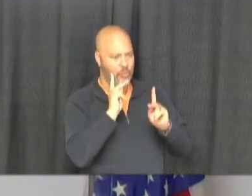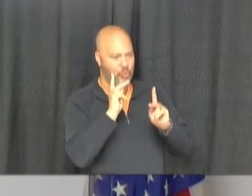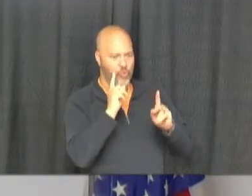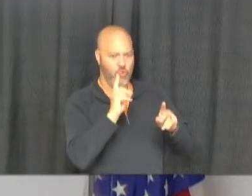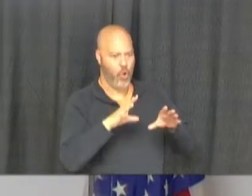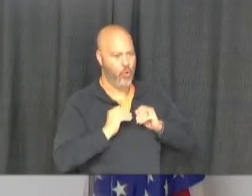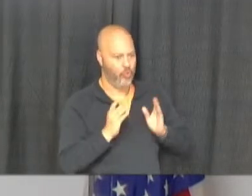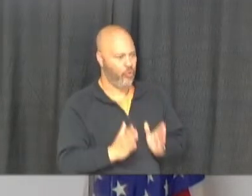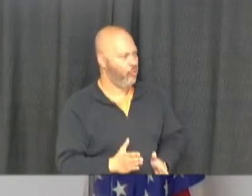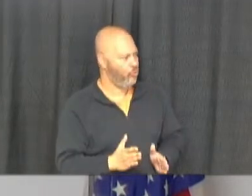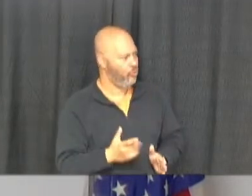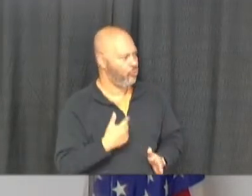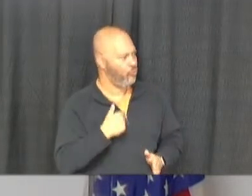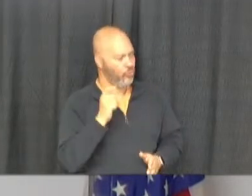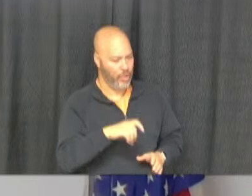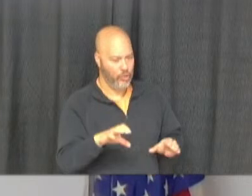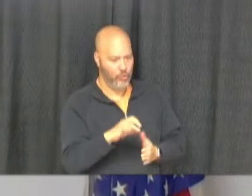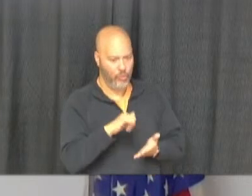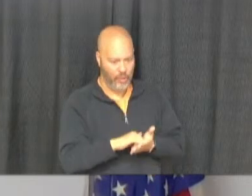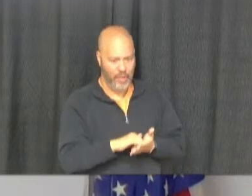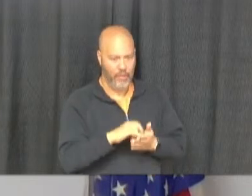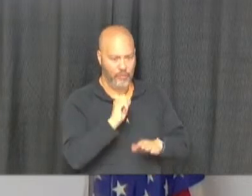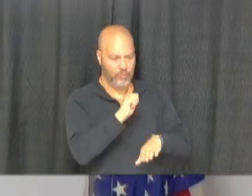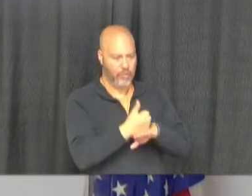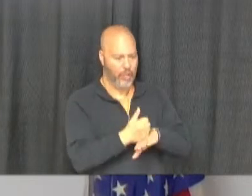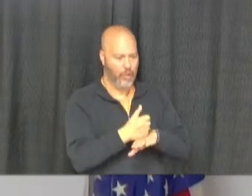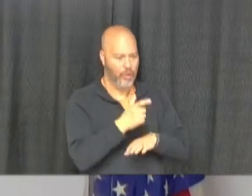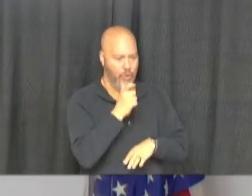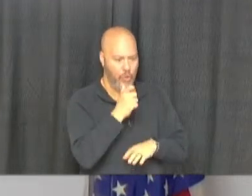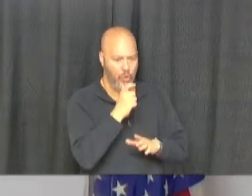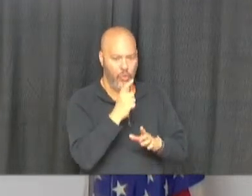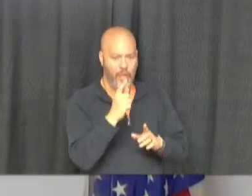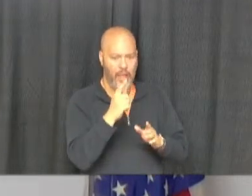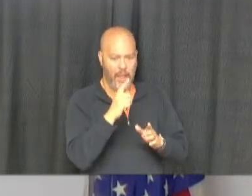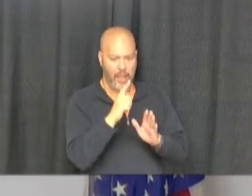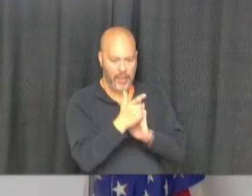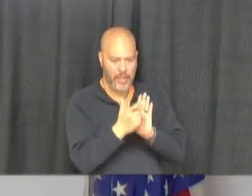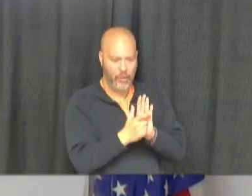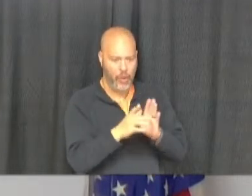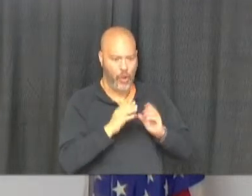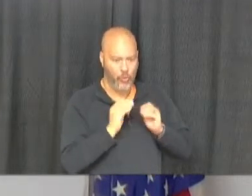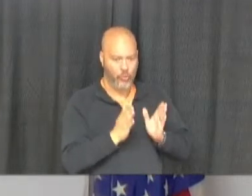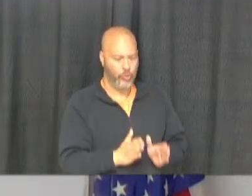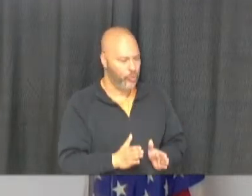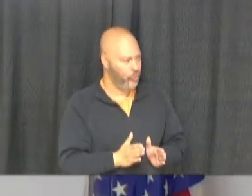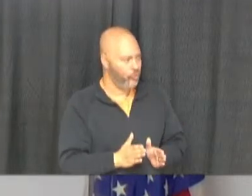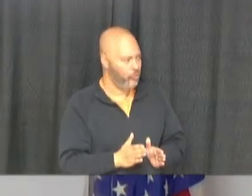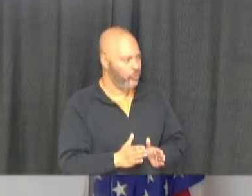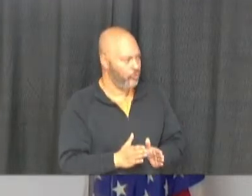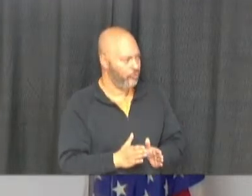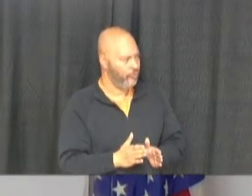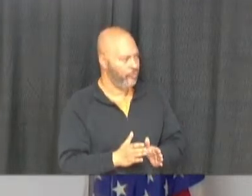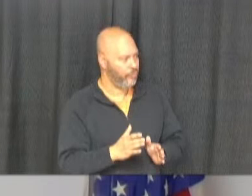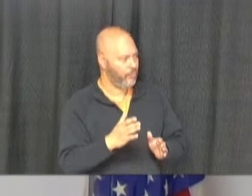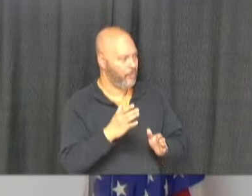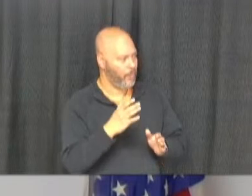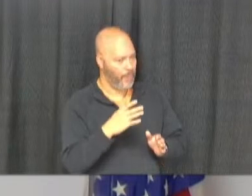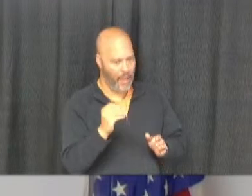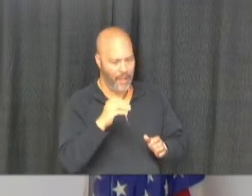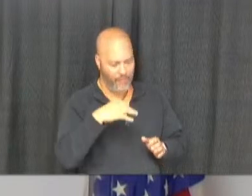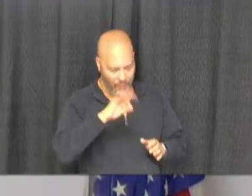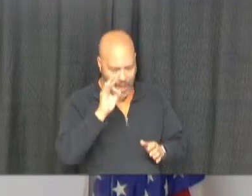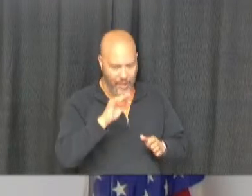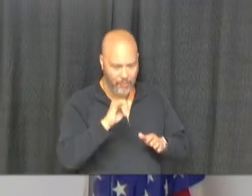so. So we had to do this in order to establish who the legal owners were, and sort of sniff them